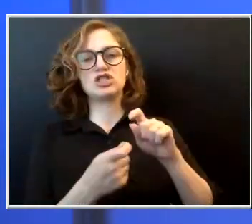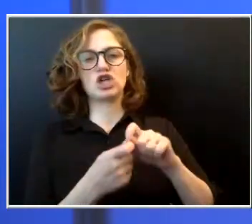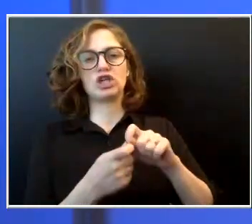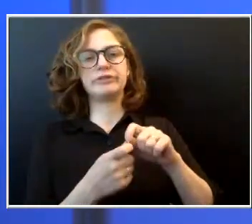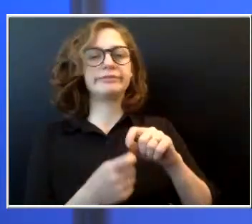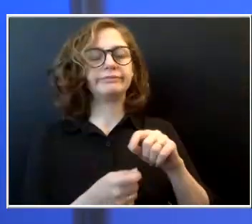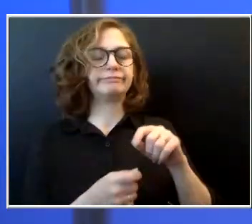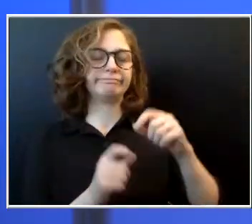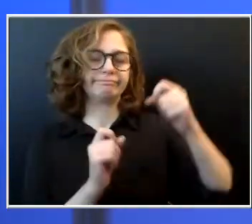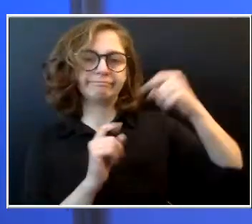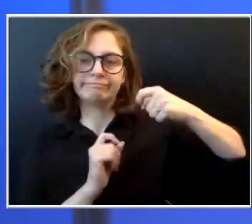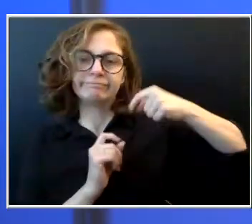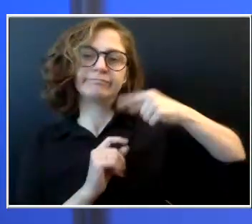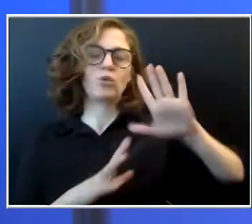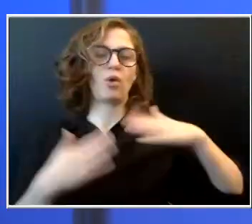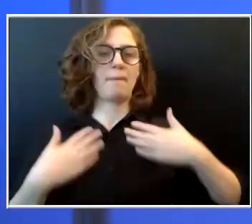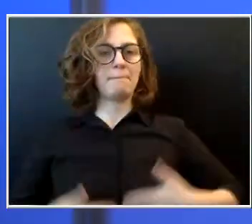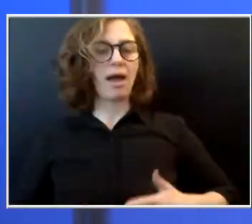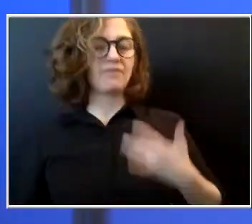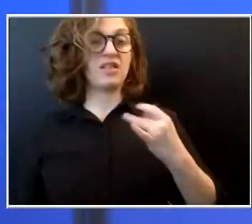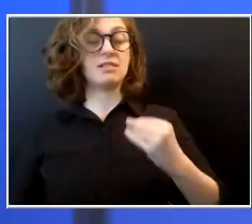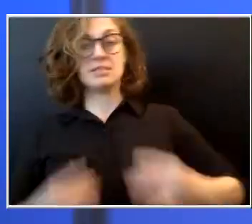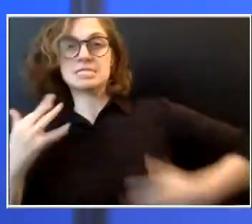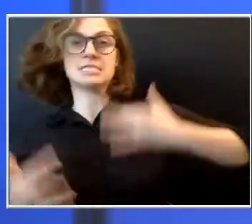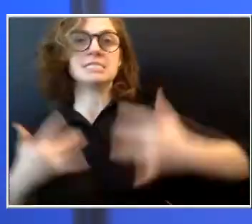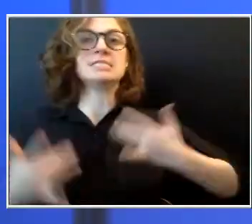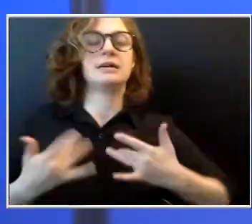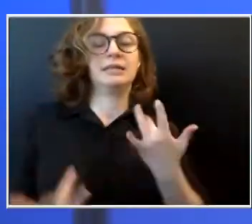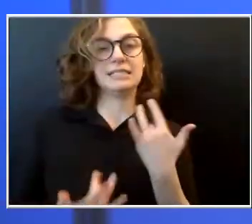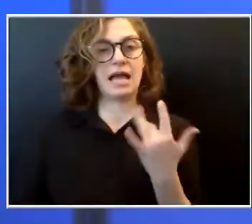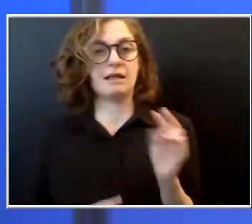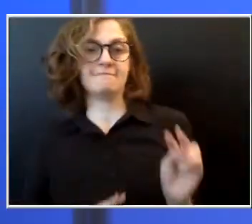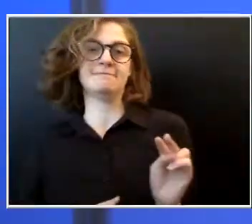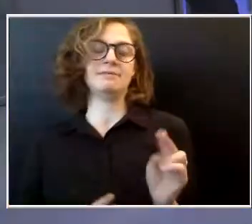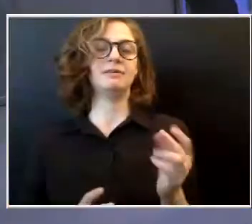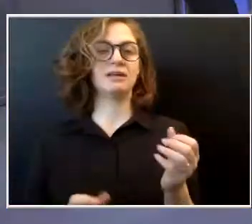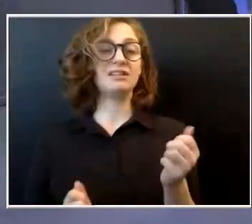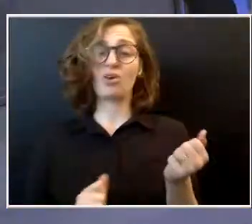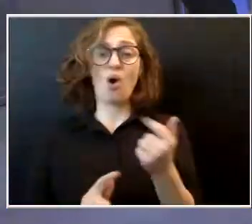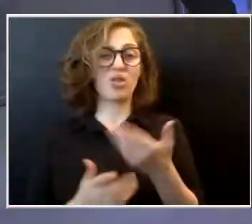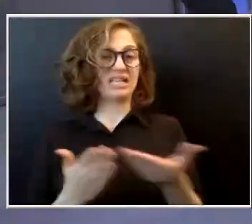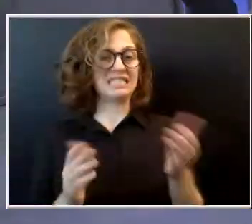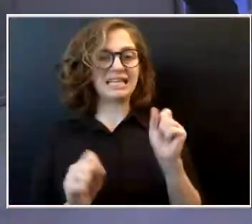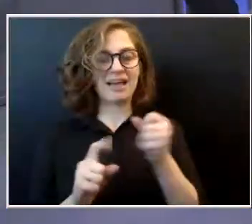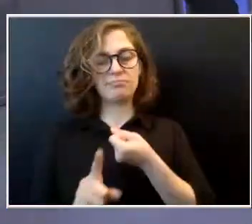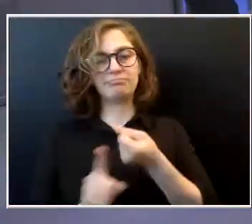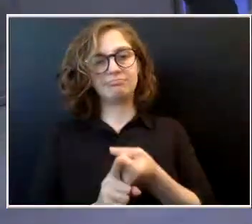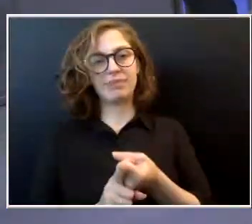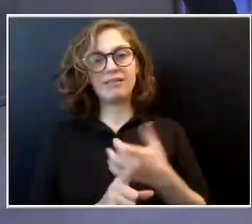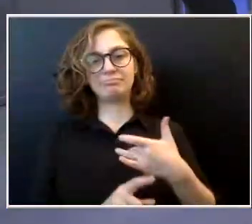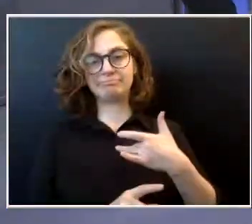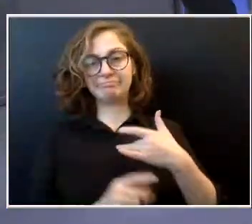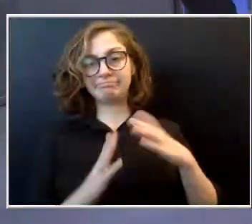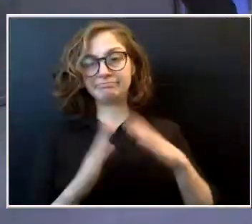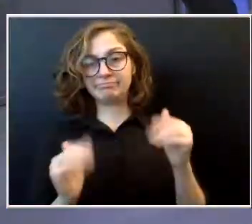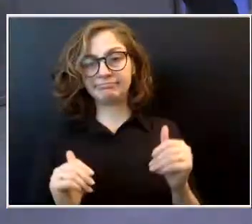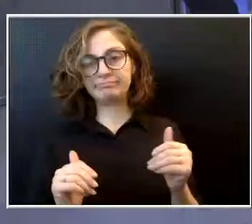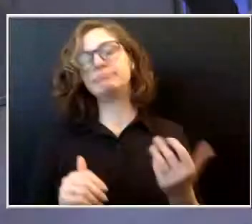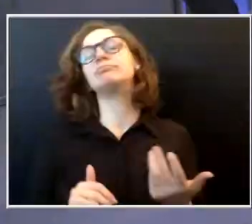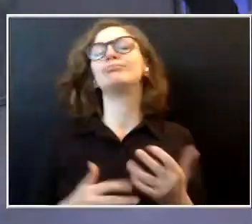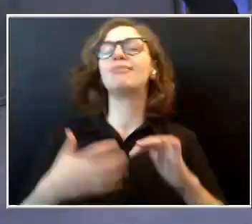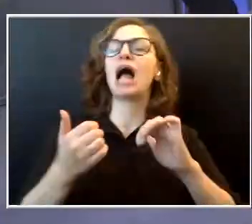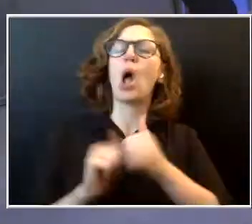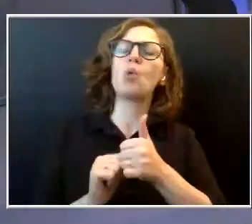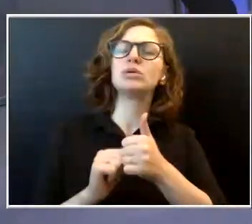an effect on the cardiovascular system. So, yeah, it absolutely does. How is that different than when